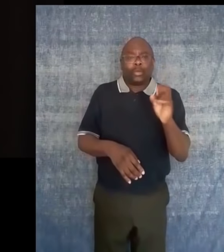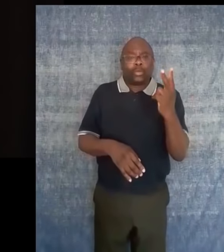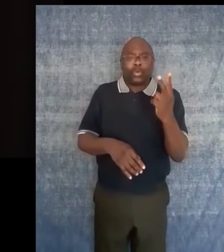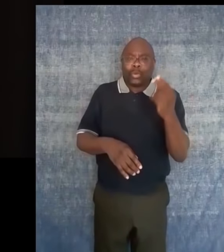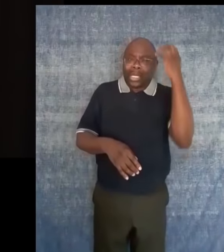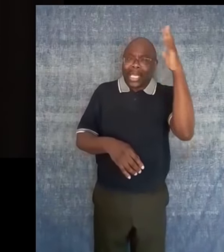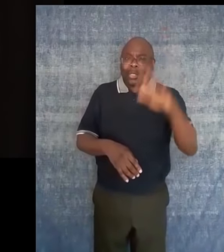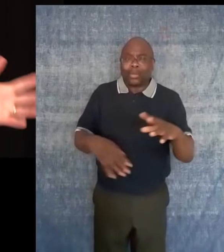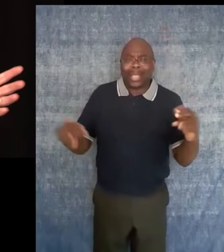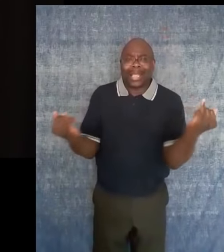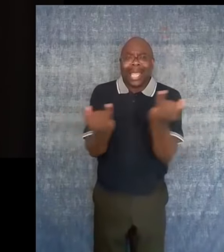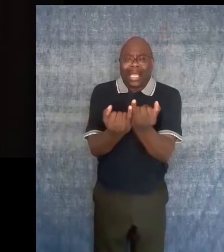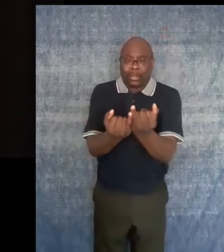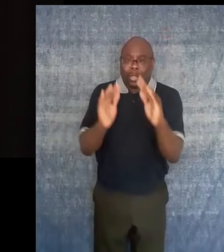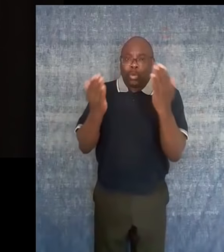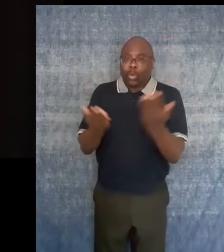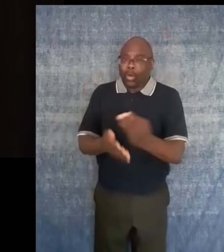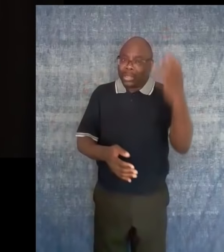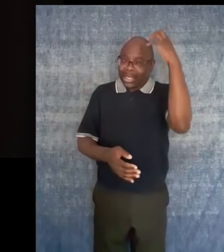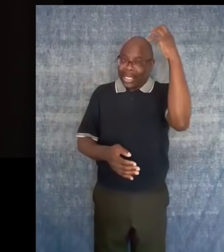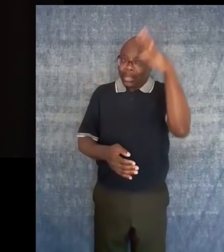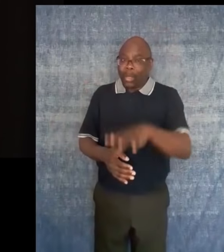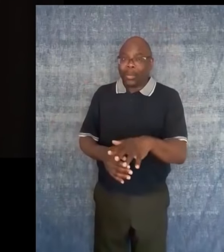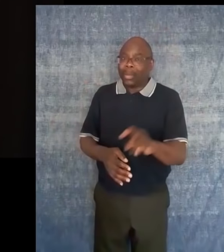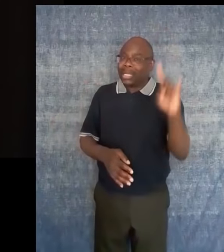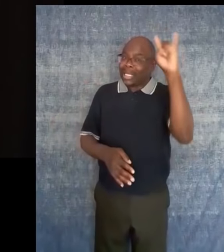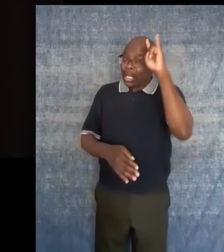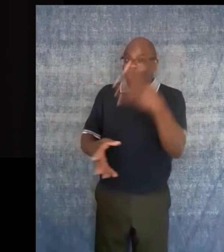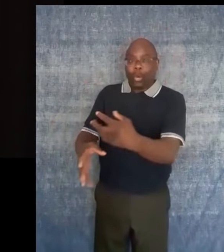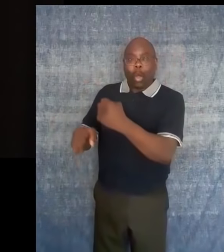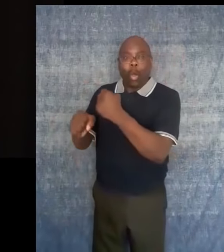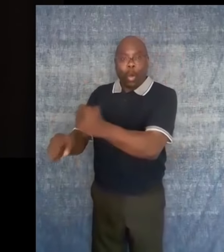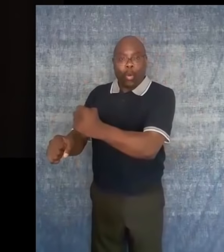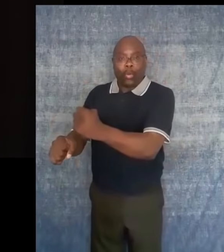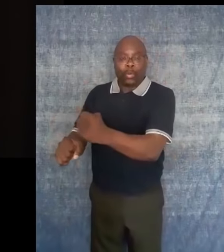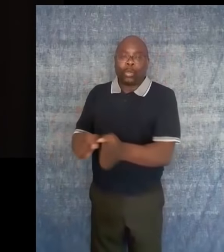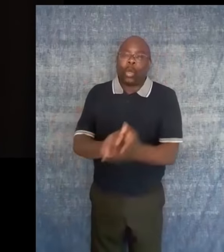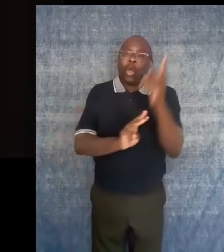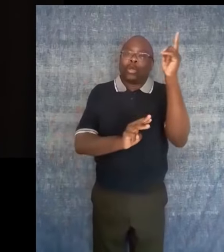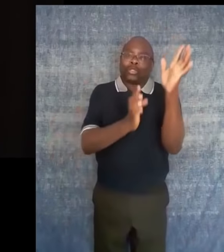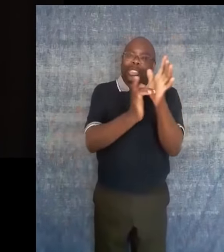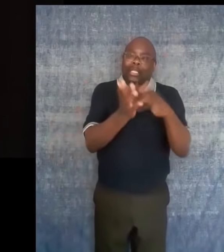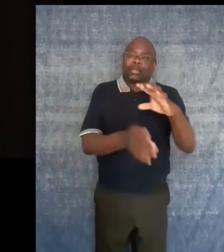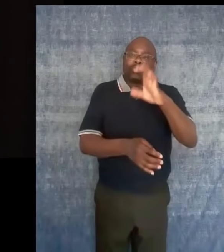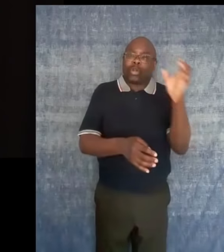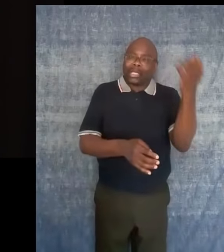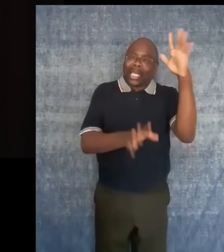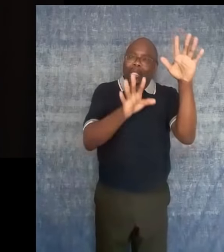kingdoms. There's the kingdom of this world, ruled by the enemy, by Satan, and there's the kingdom of Jesus